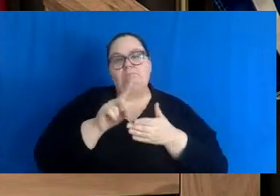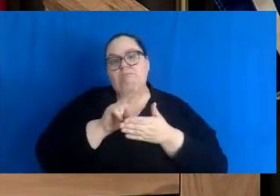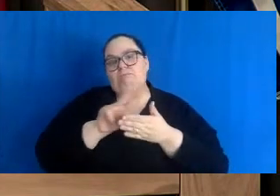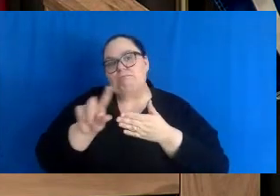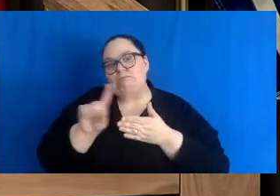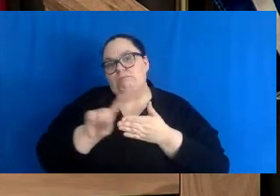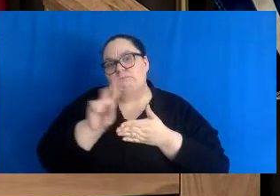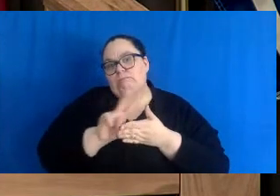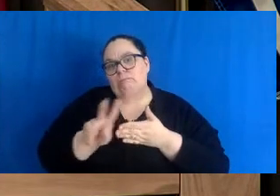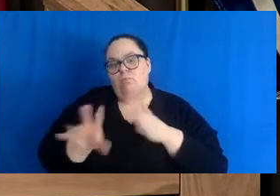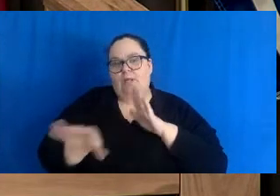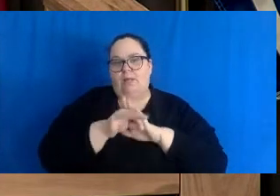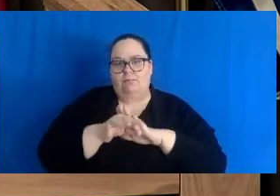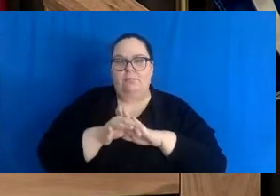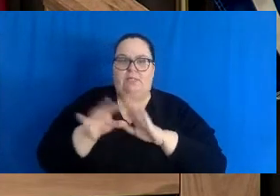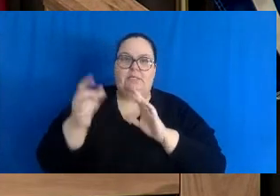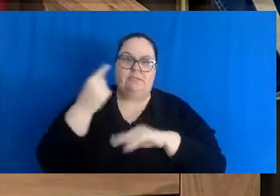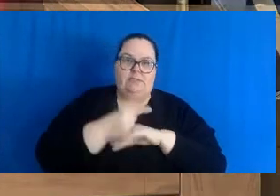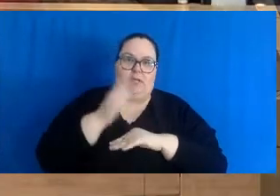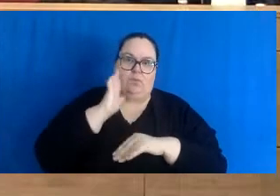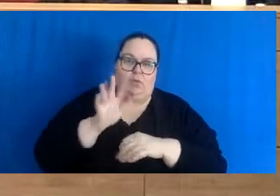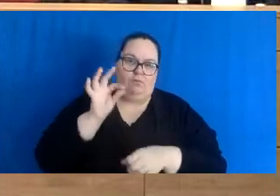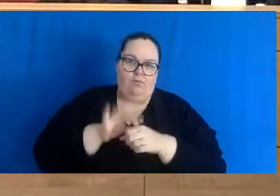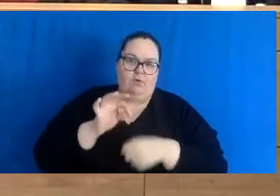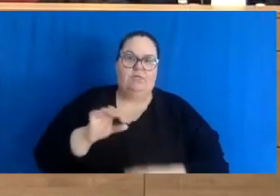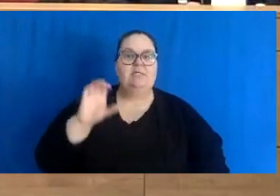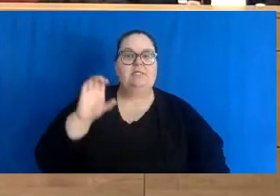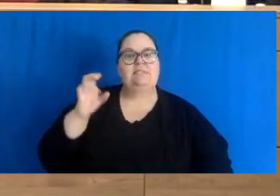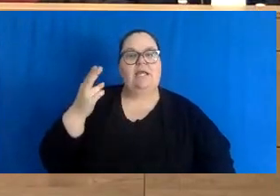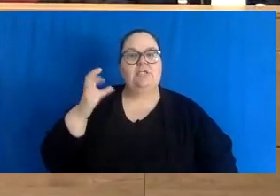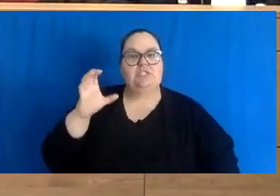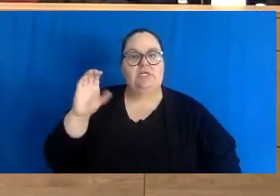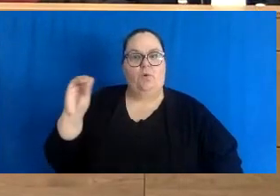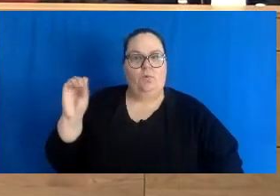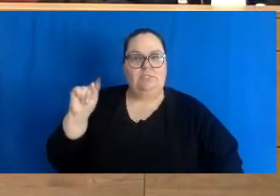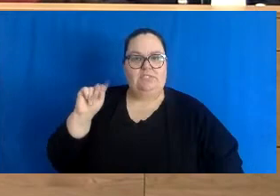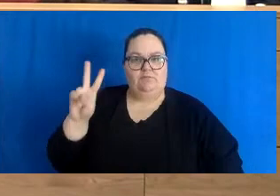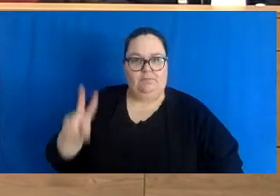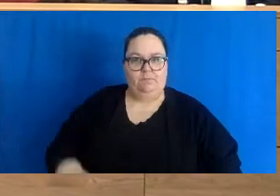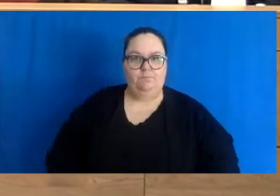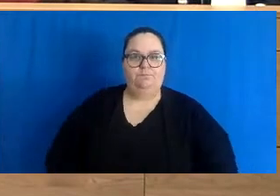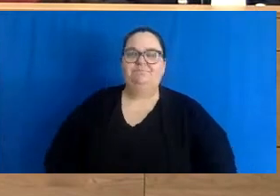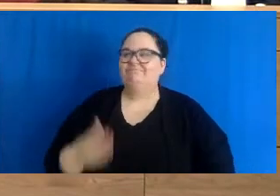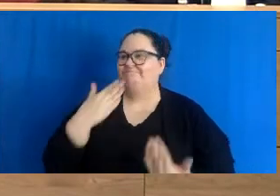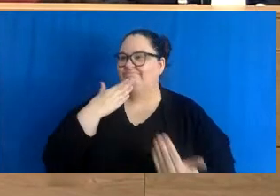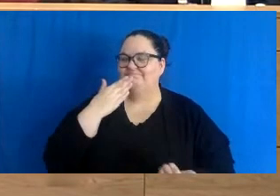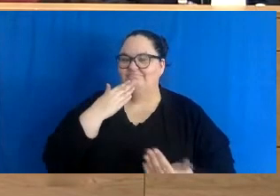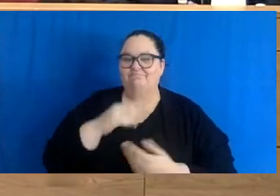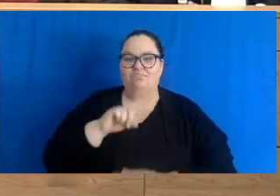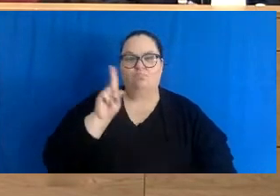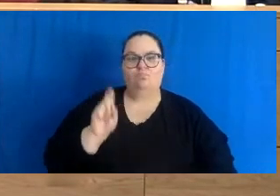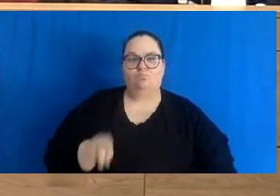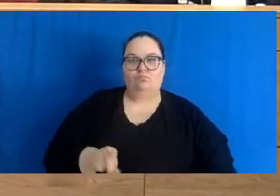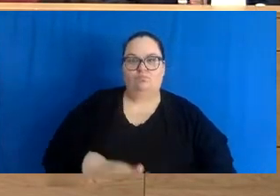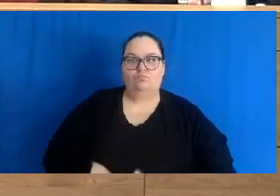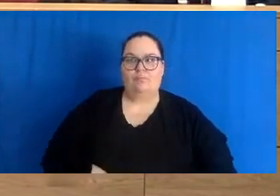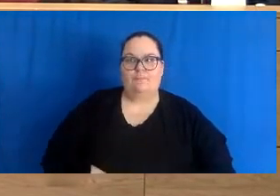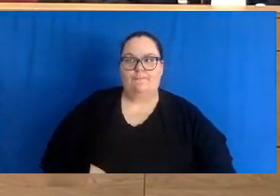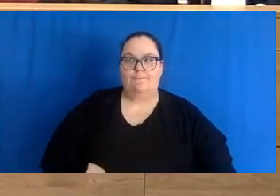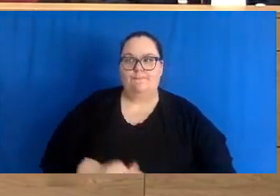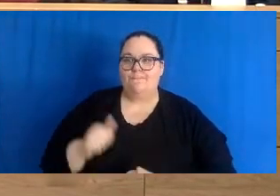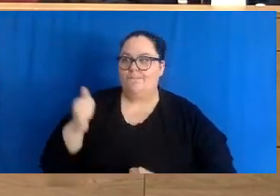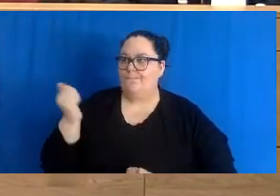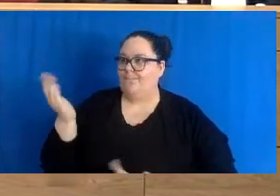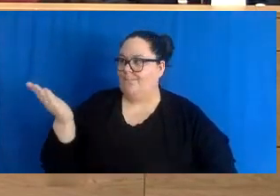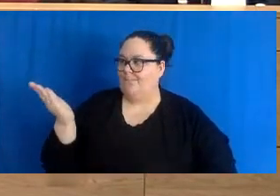a date. Thank you. Thank you. Vicki Hogarth, CHCO-TV. Thank you, Bruce. My question is for Dr. Russell and